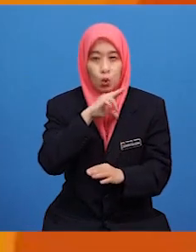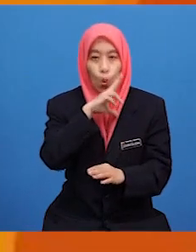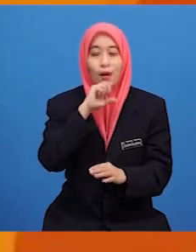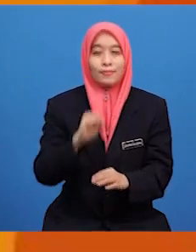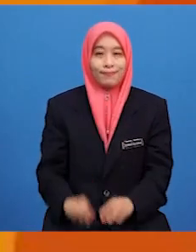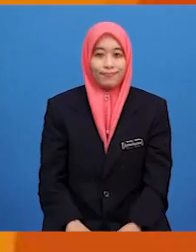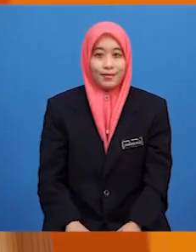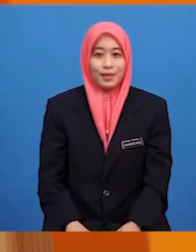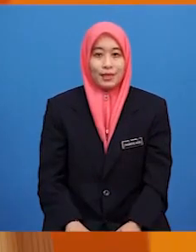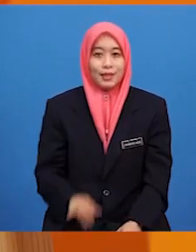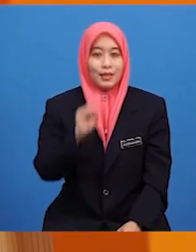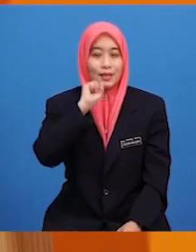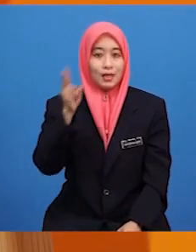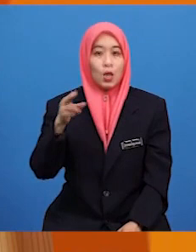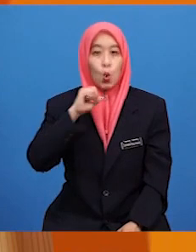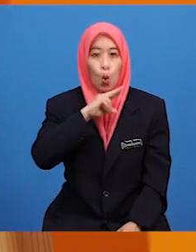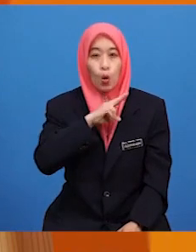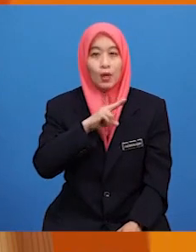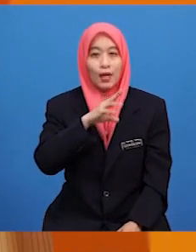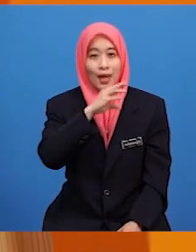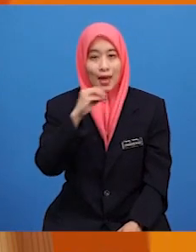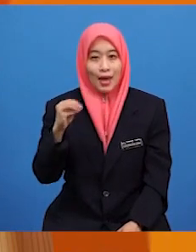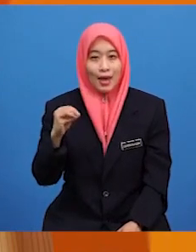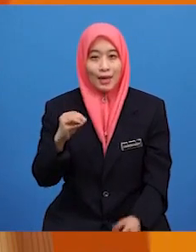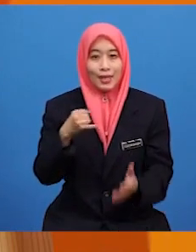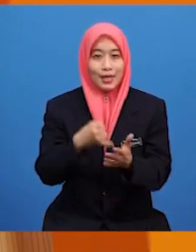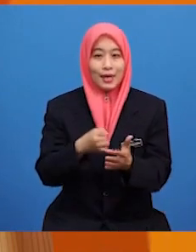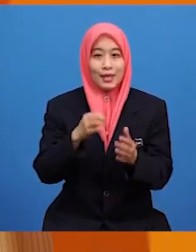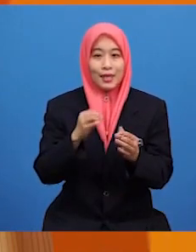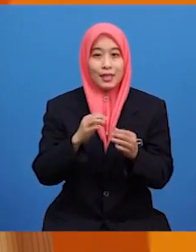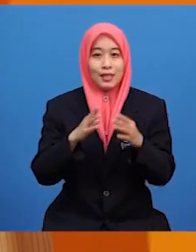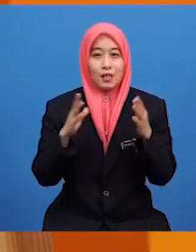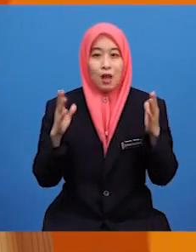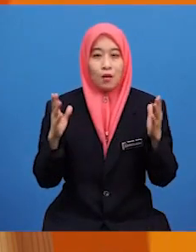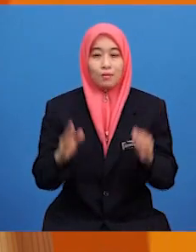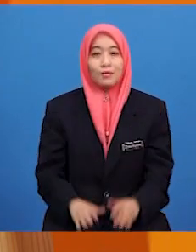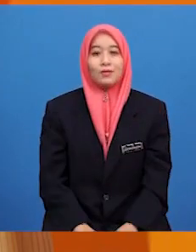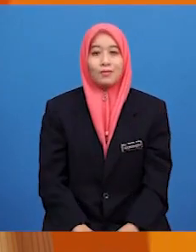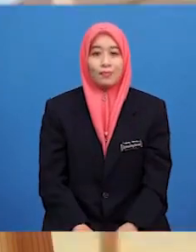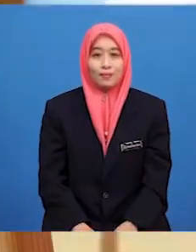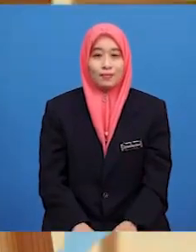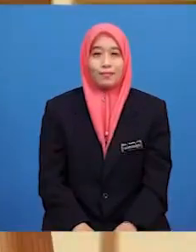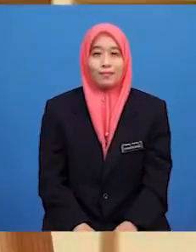She croaks. And it is loud.